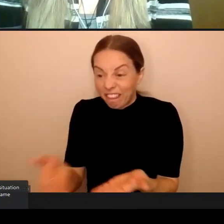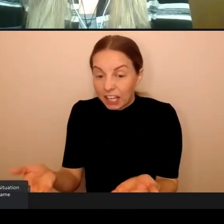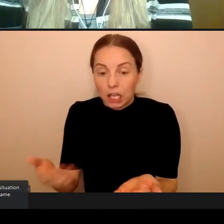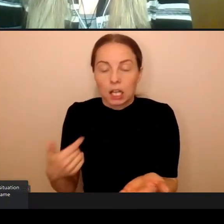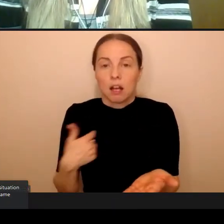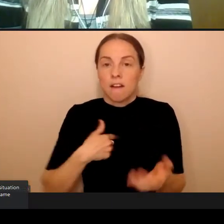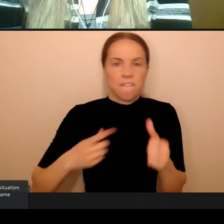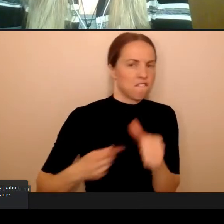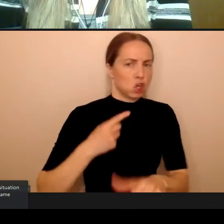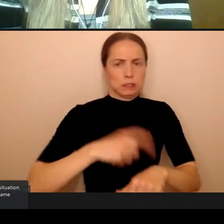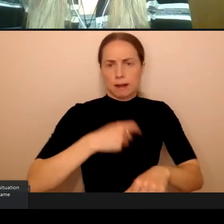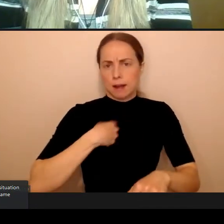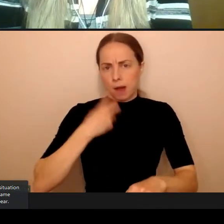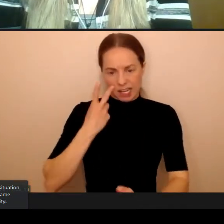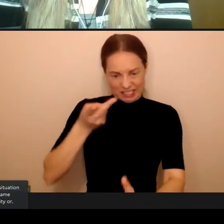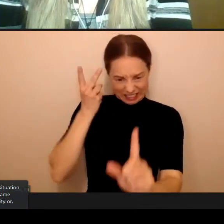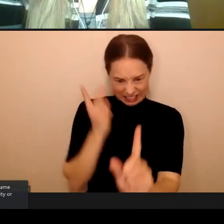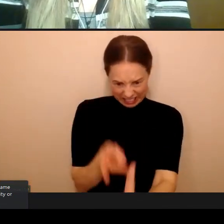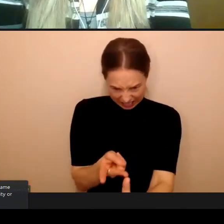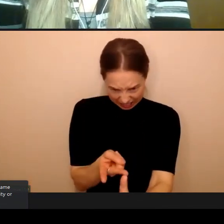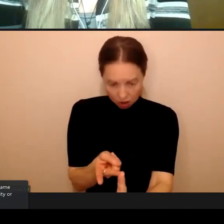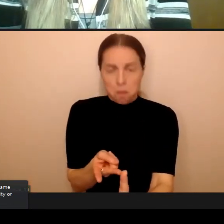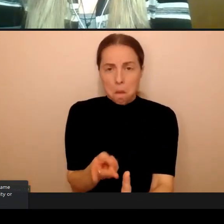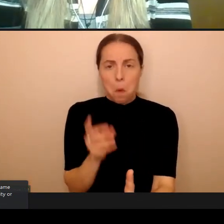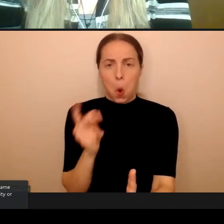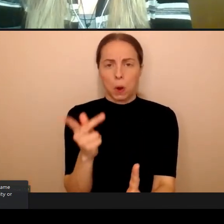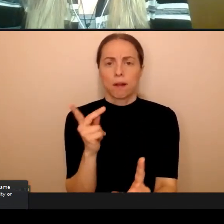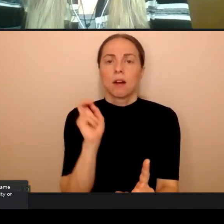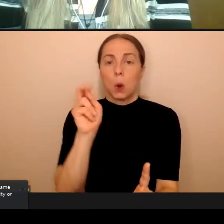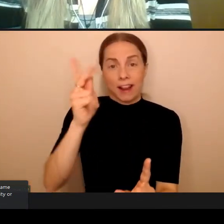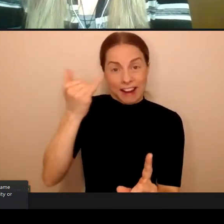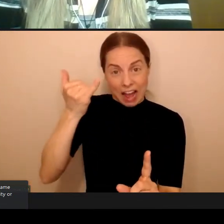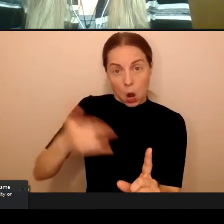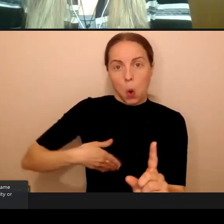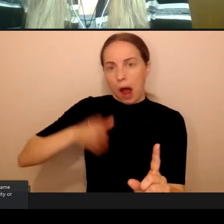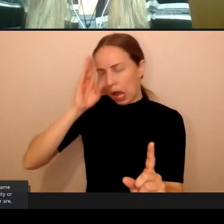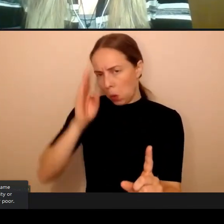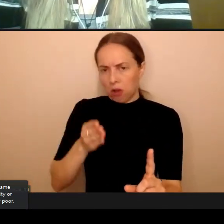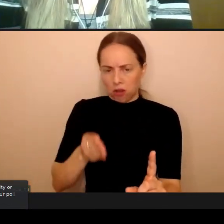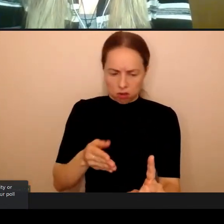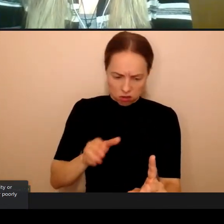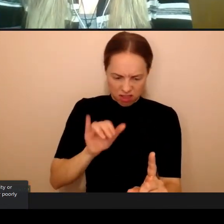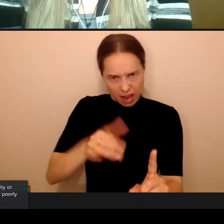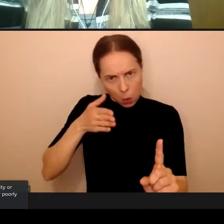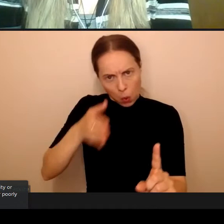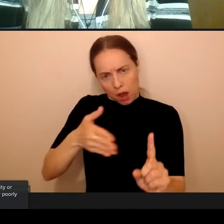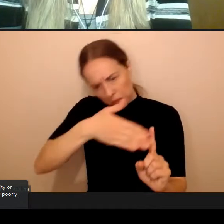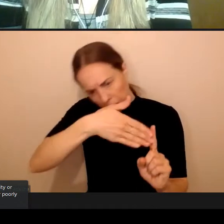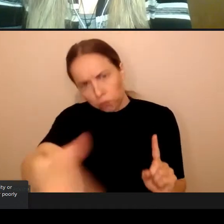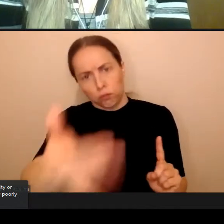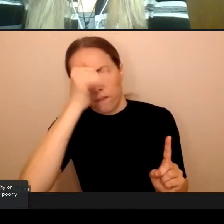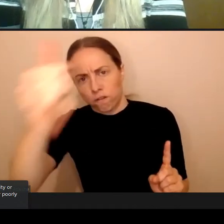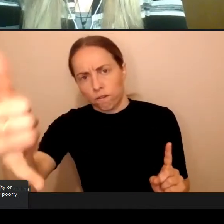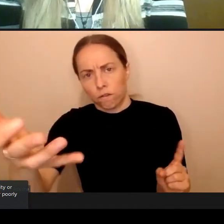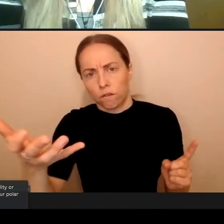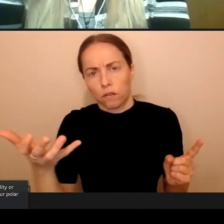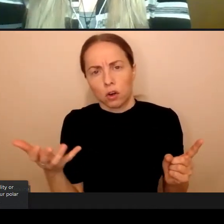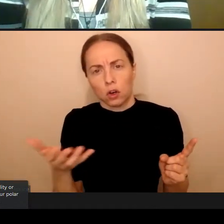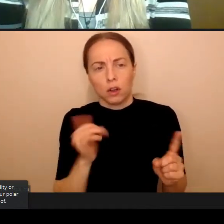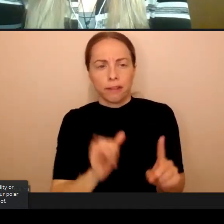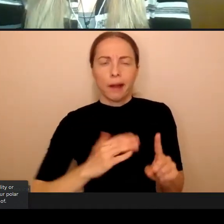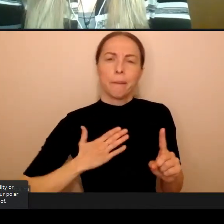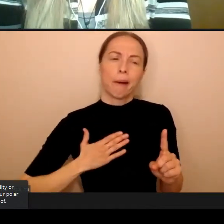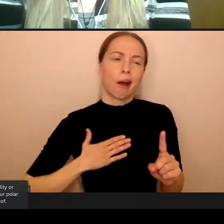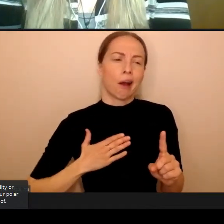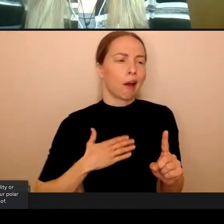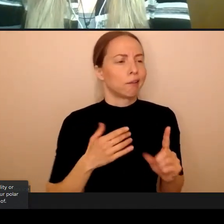of disability or whatever it may be, as our guidance, our polar that we hold them up to. So I get a lot of